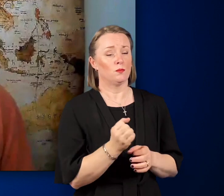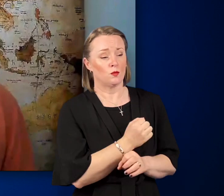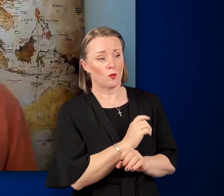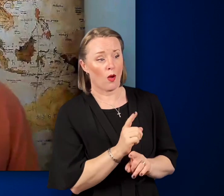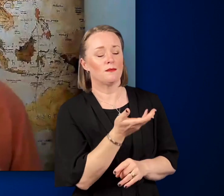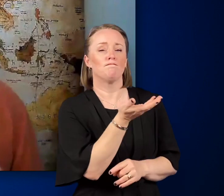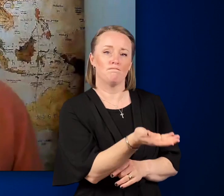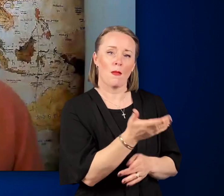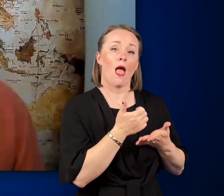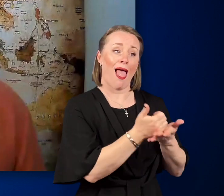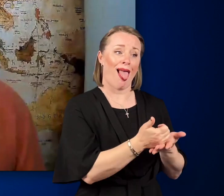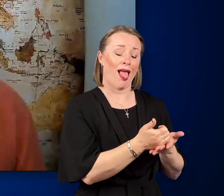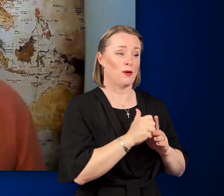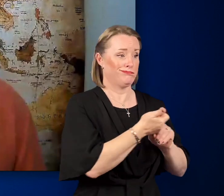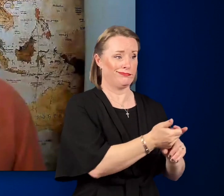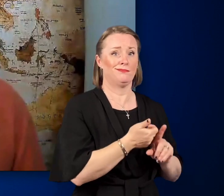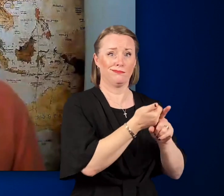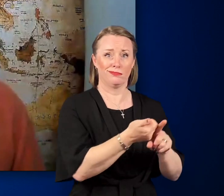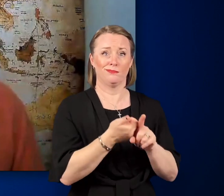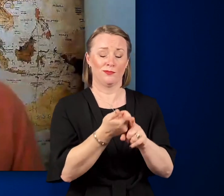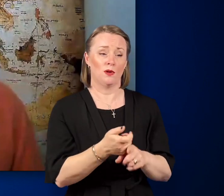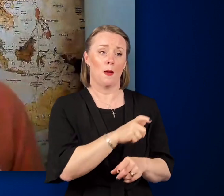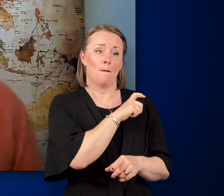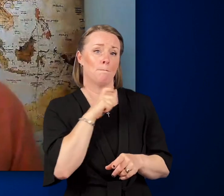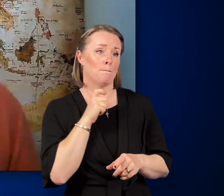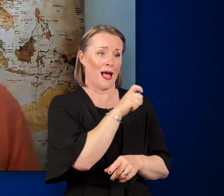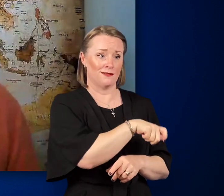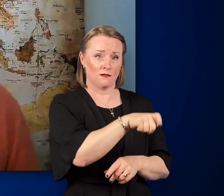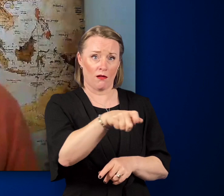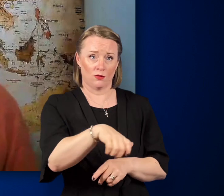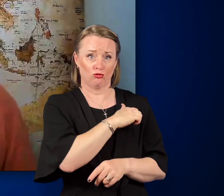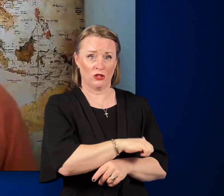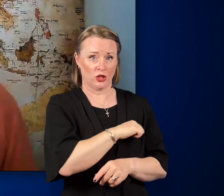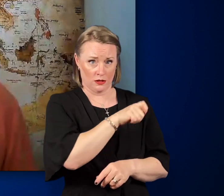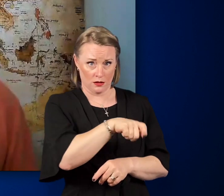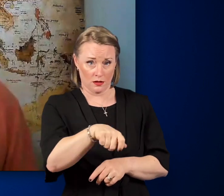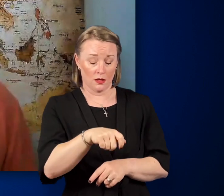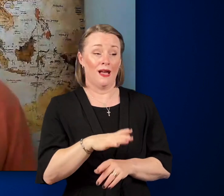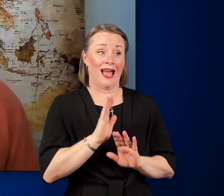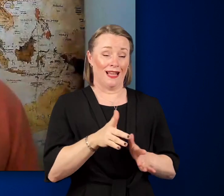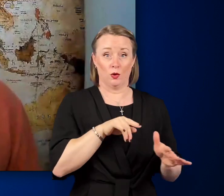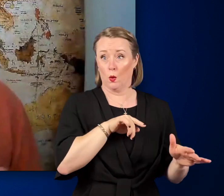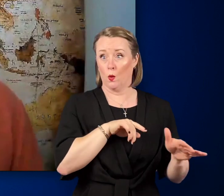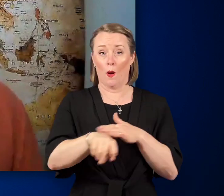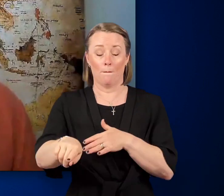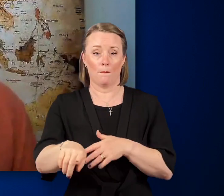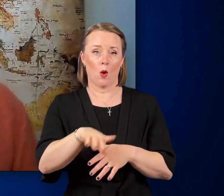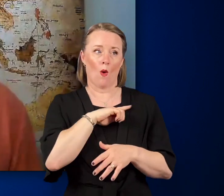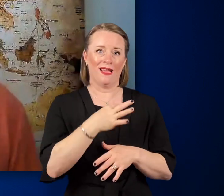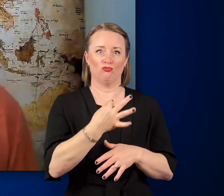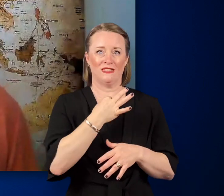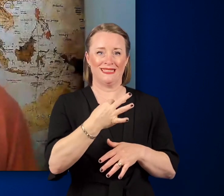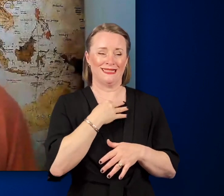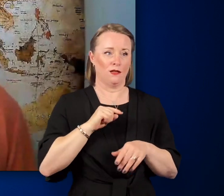Well, we've been able to help support pastors and Christians who have had to flee because